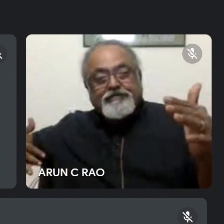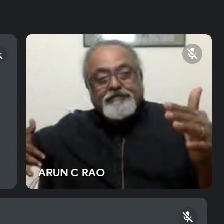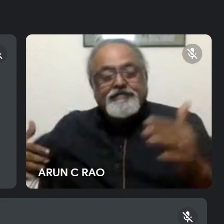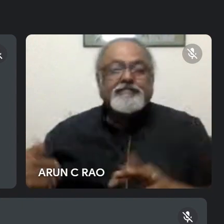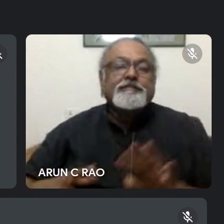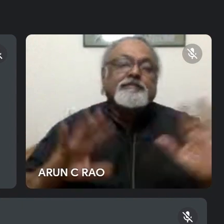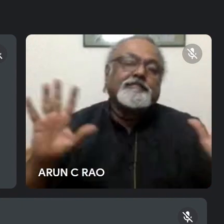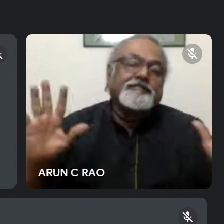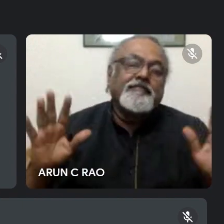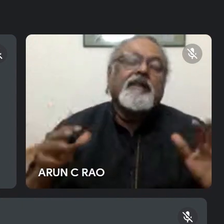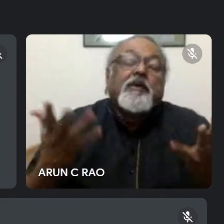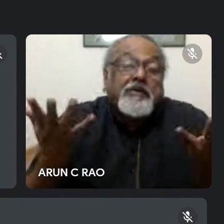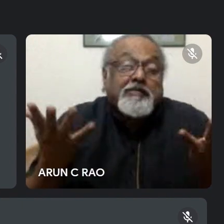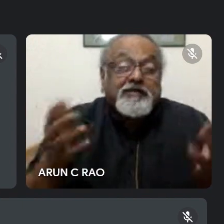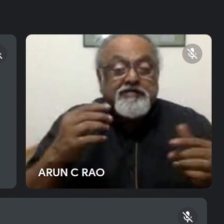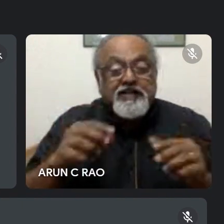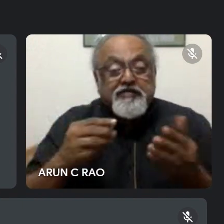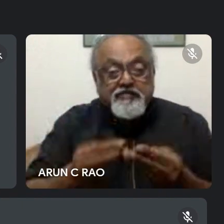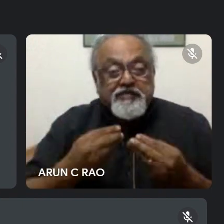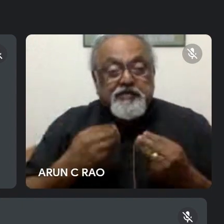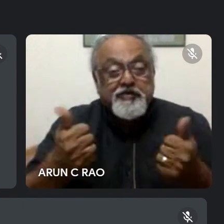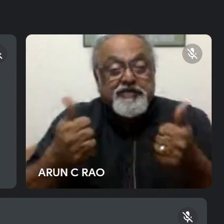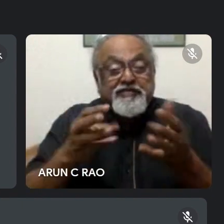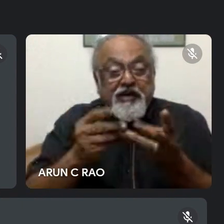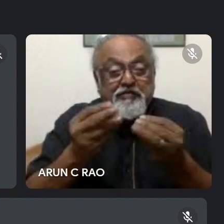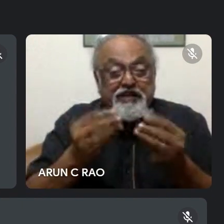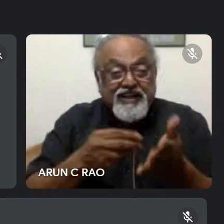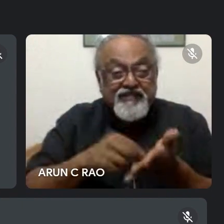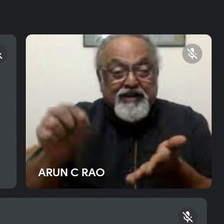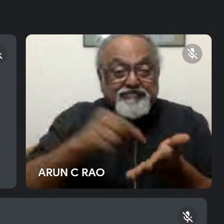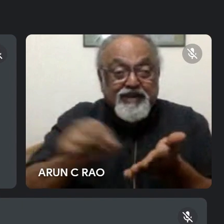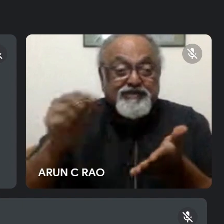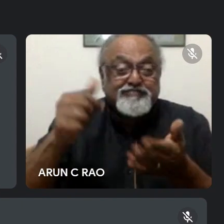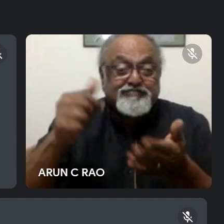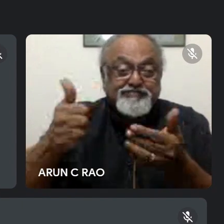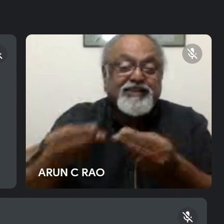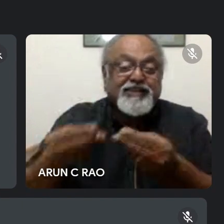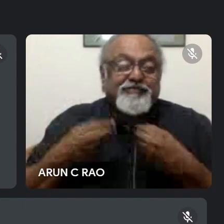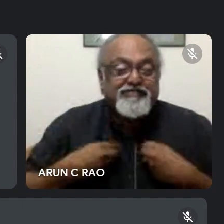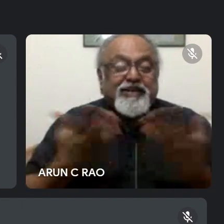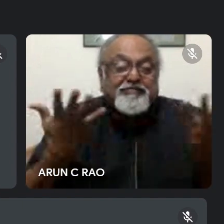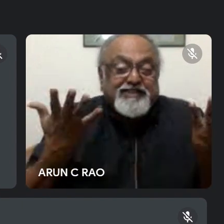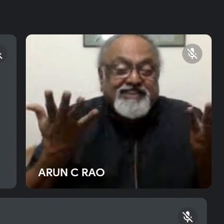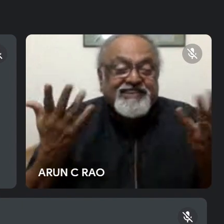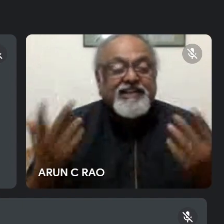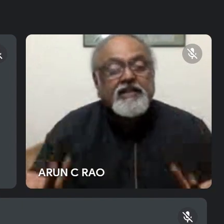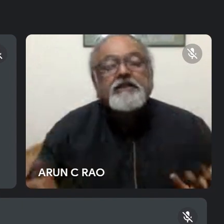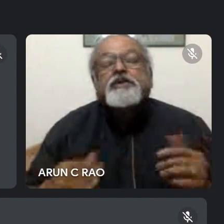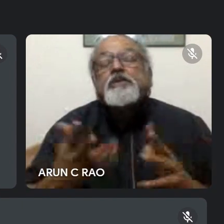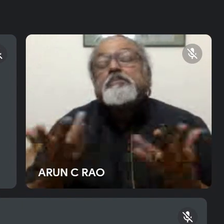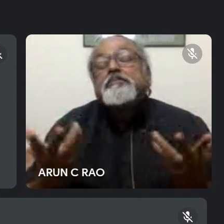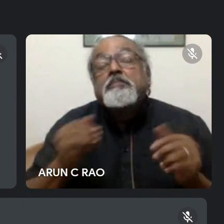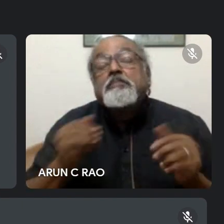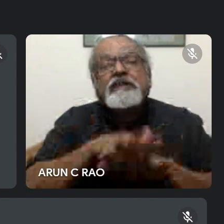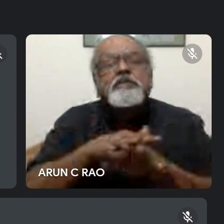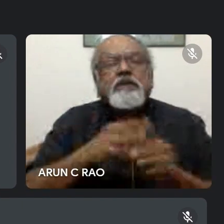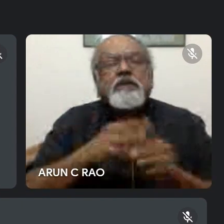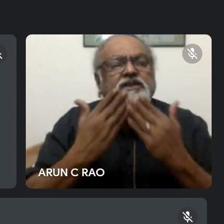through. Um, all through my especially the mainstream education that I had, the idea